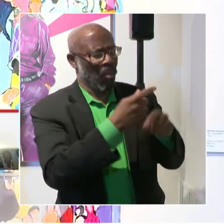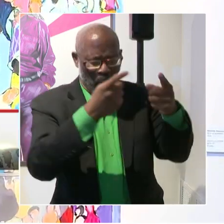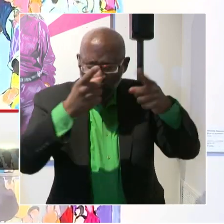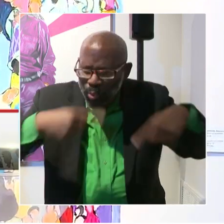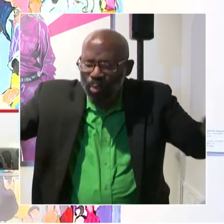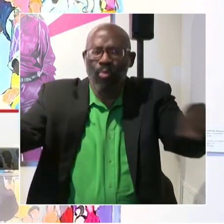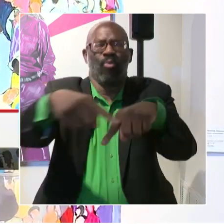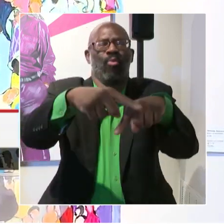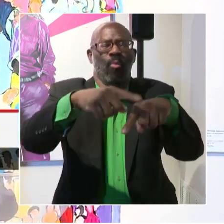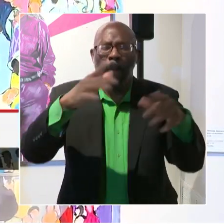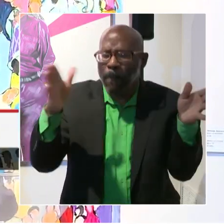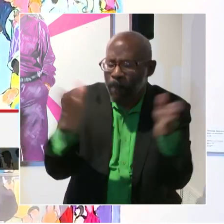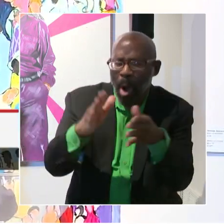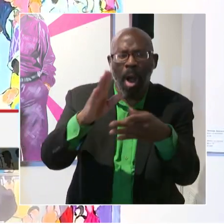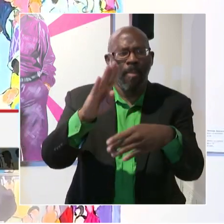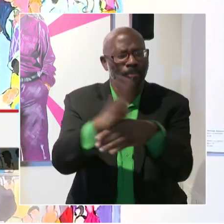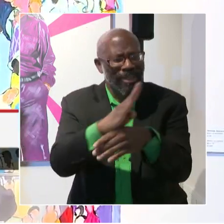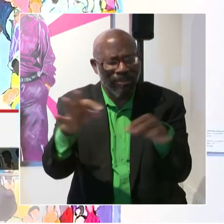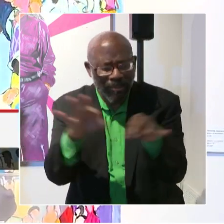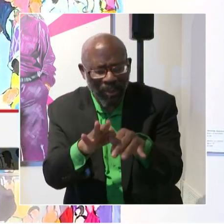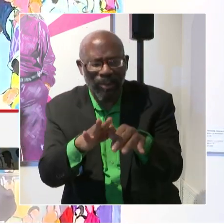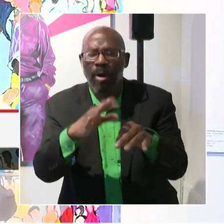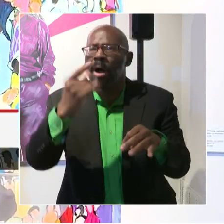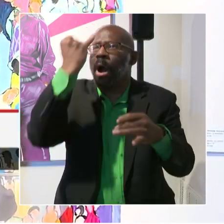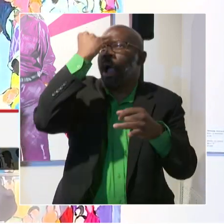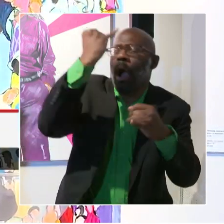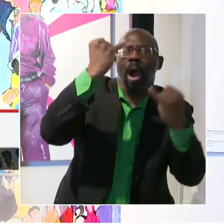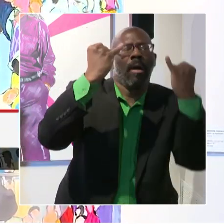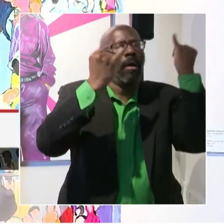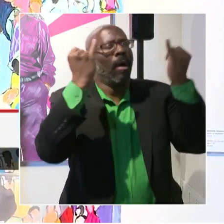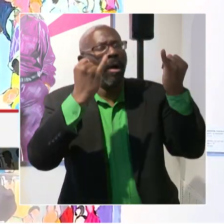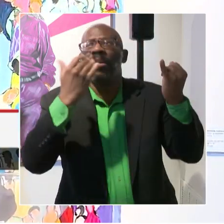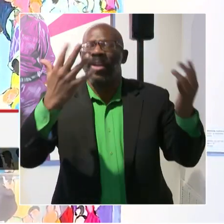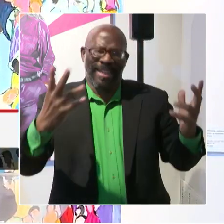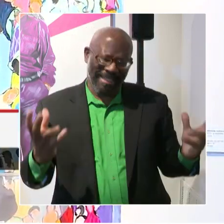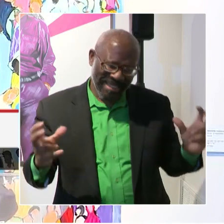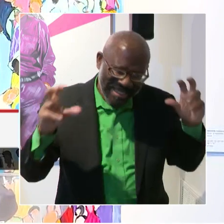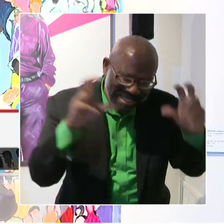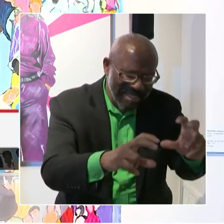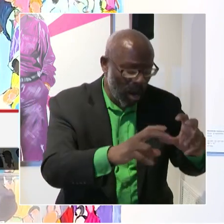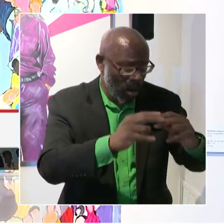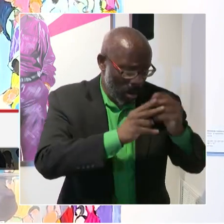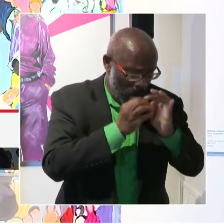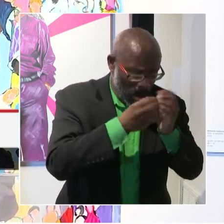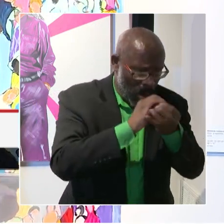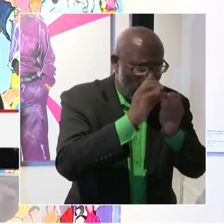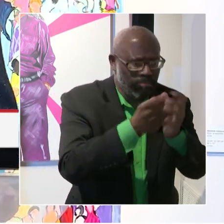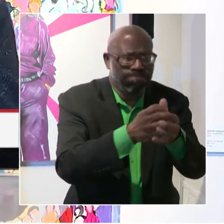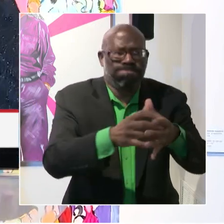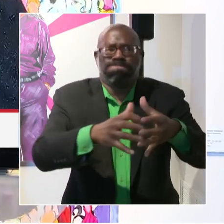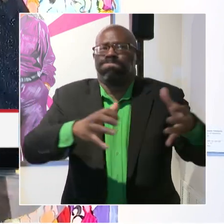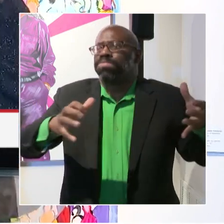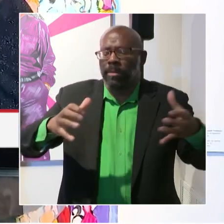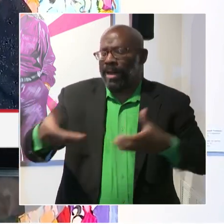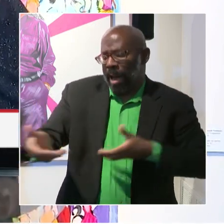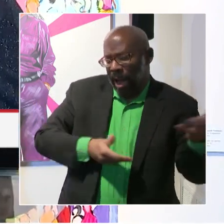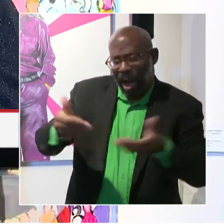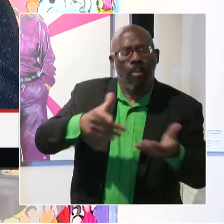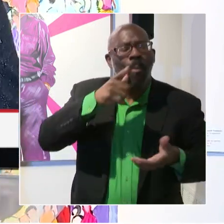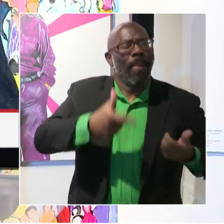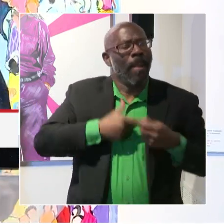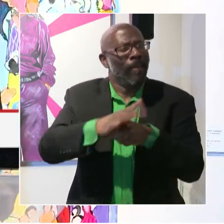that have a great idea, who invest in the community, who hire D.C. residents, who have homes